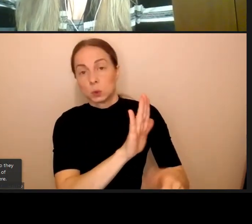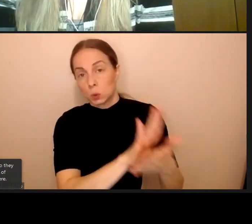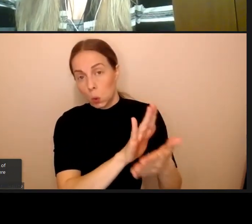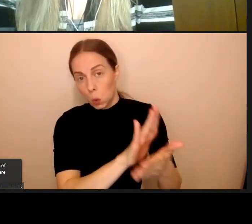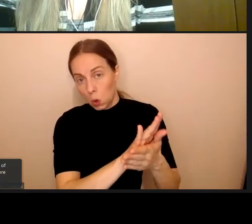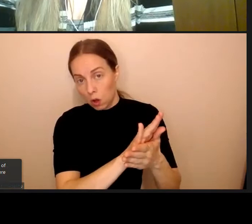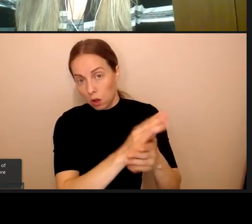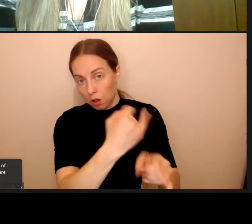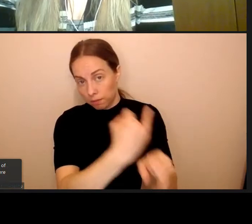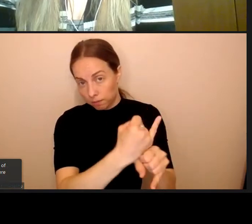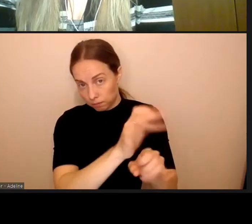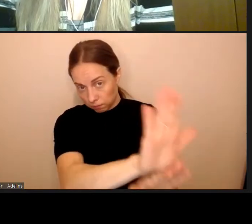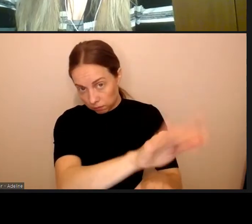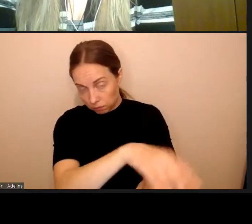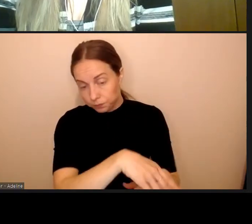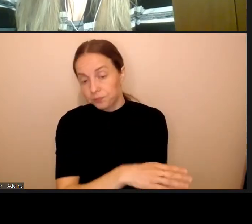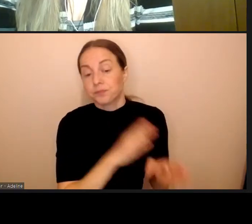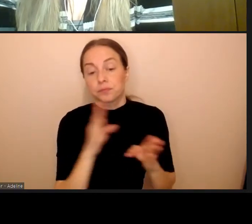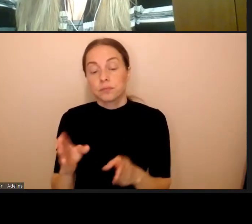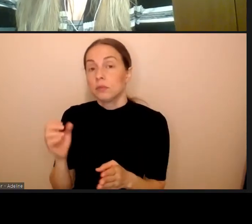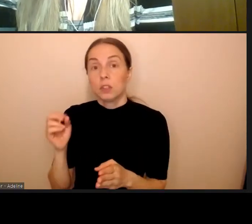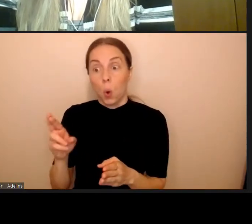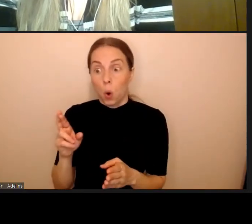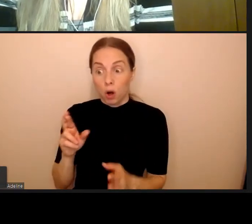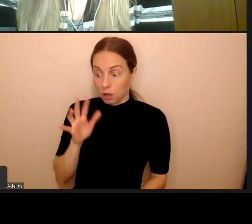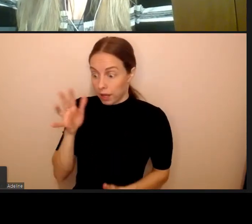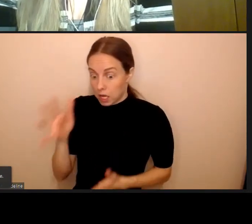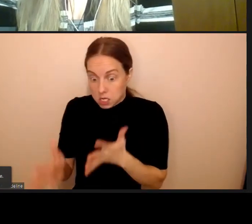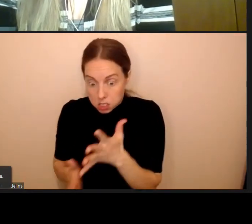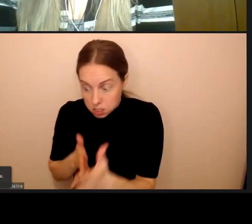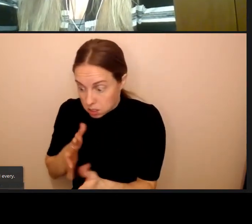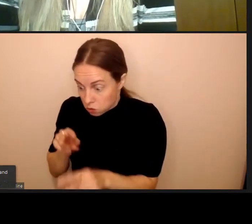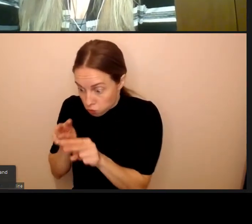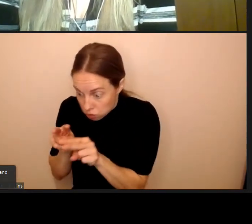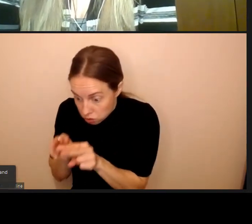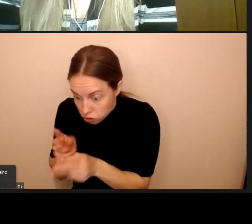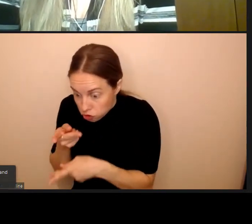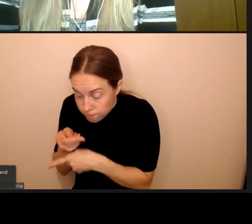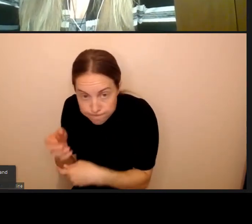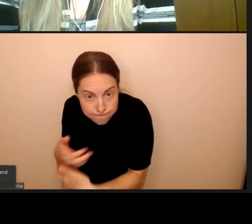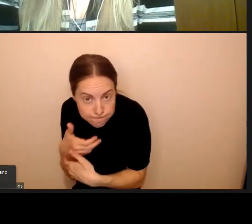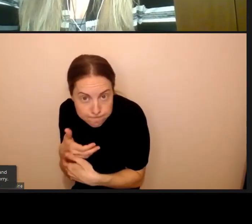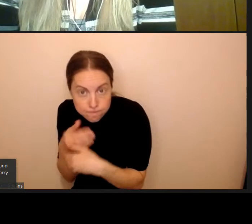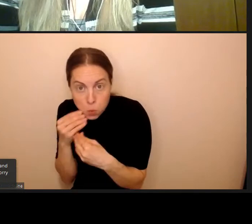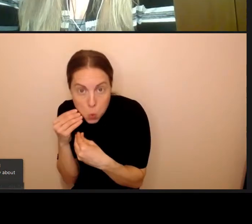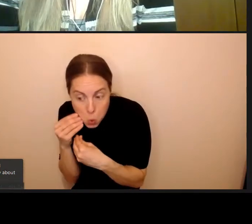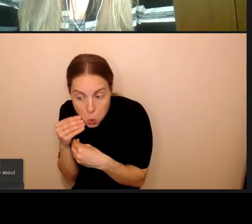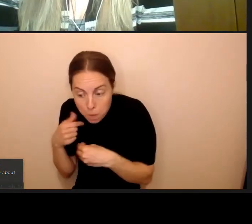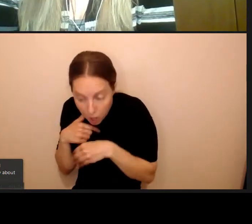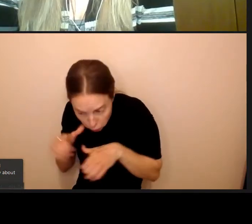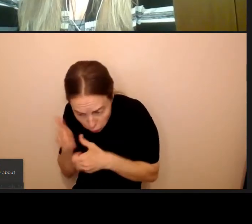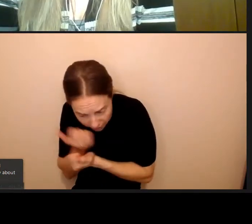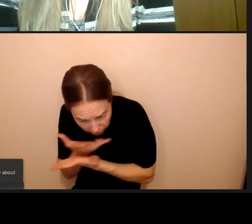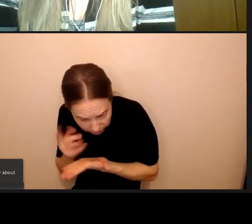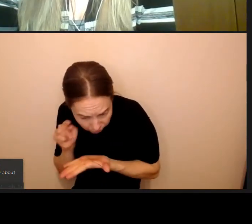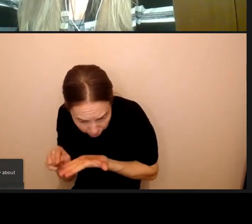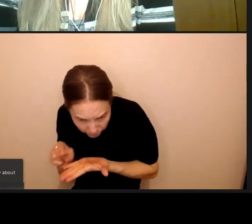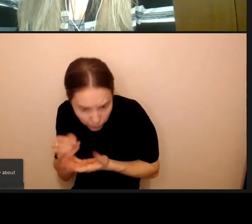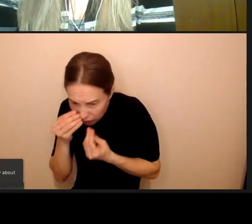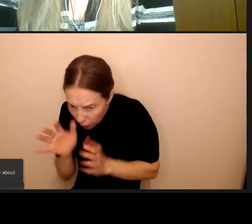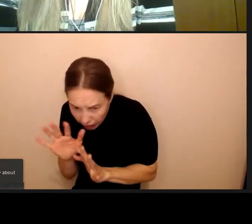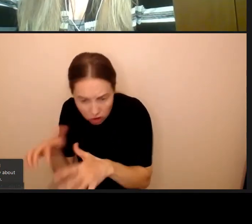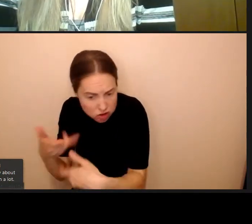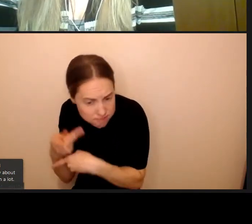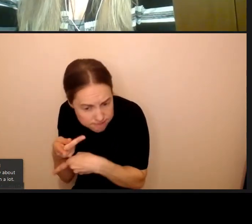totally smothered and they were totally, you know, kept at home and everything was done for you. Don't worry about, we'll take care of you and da da da. So I've